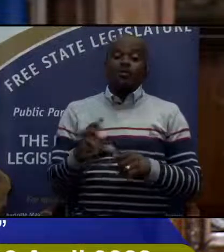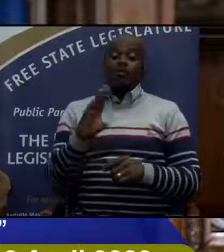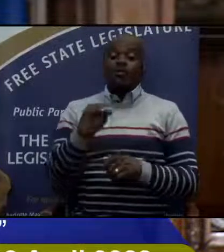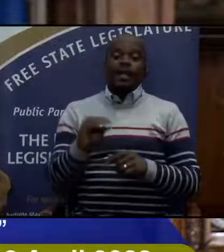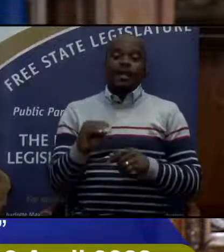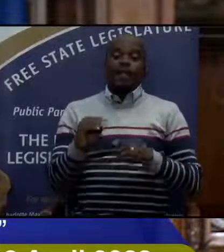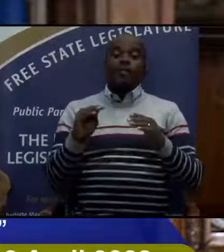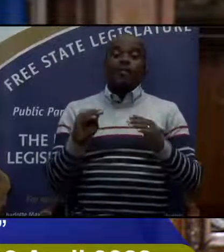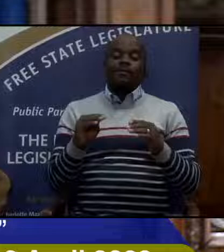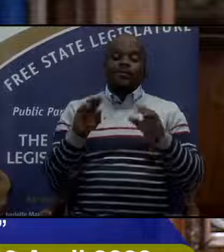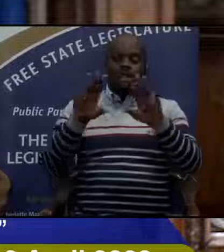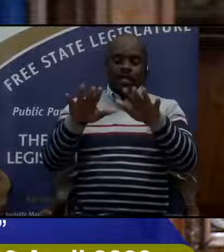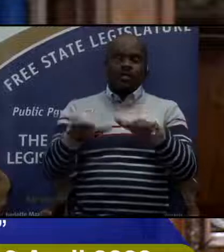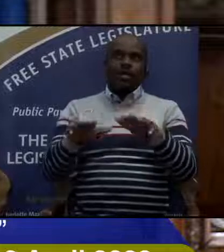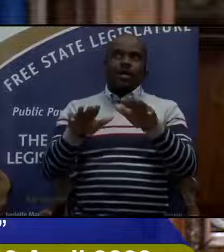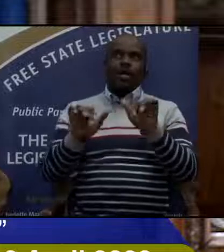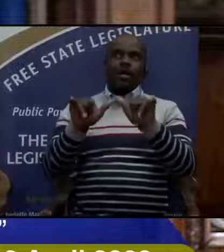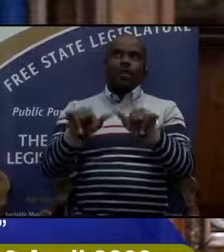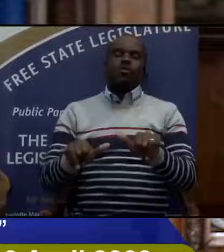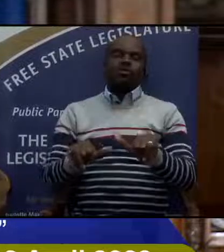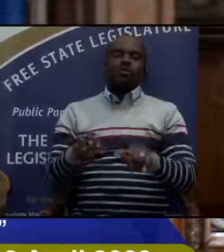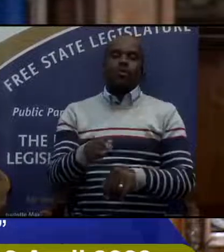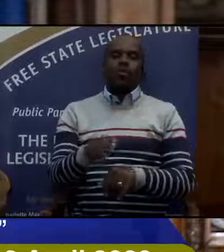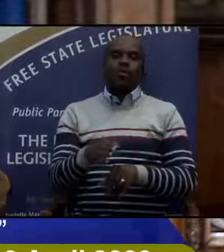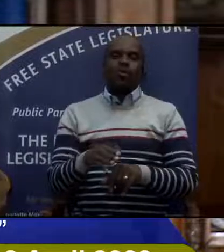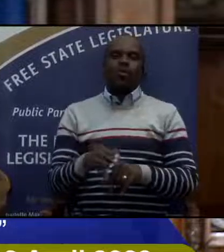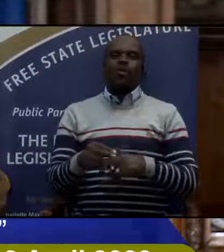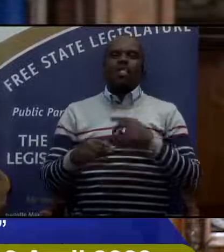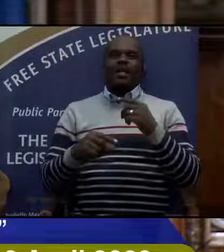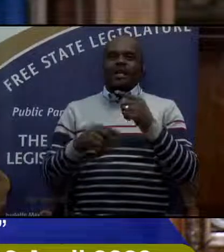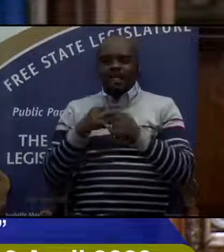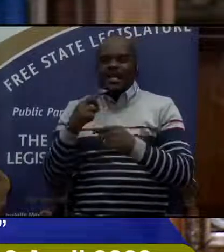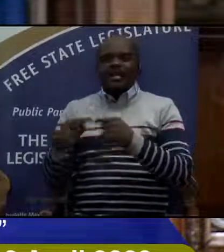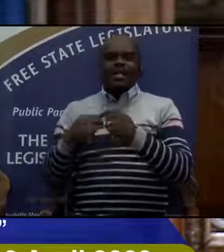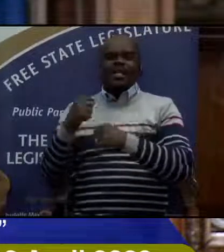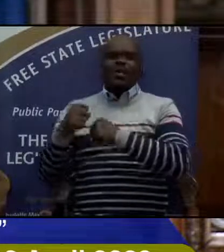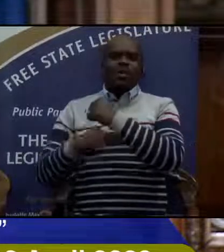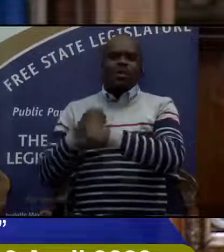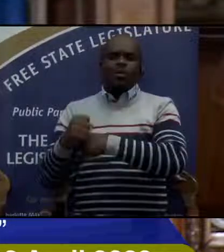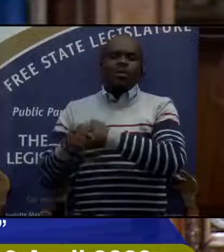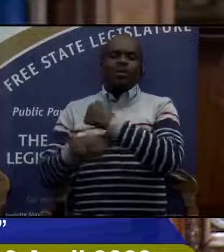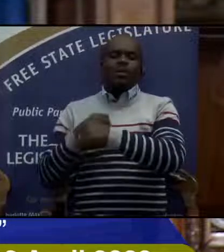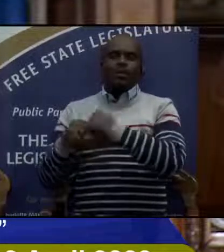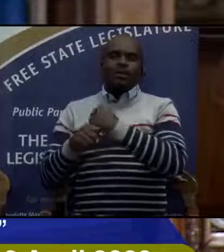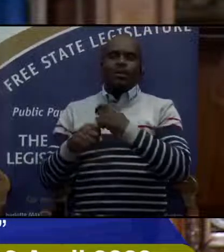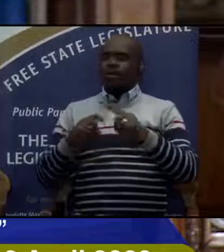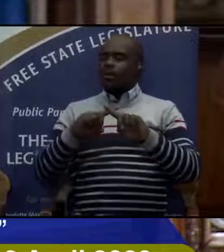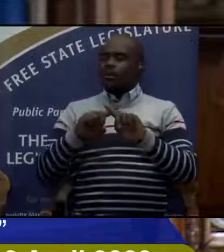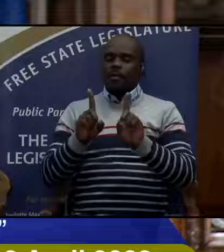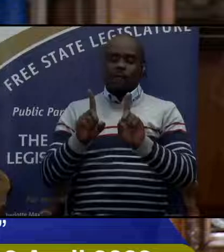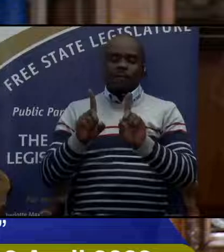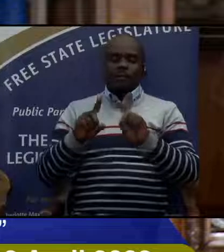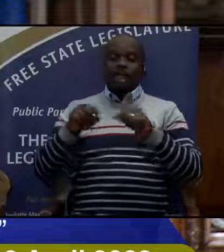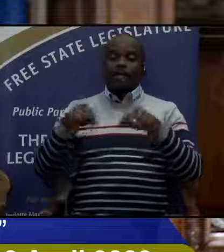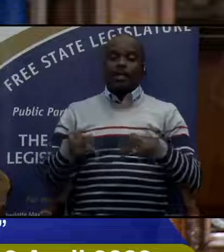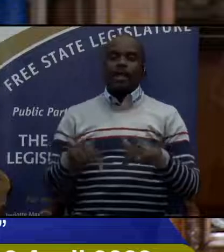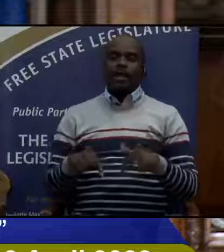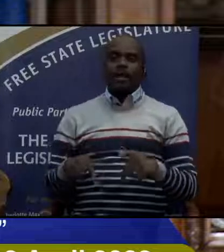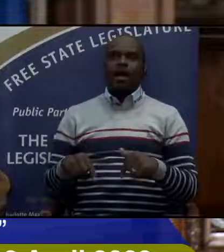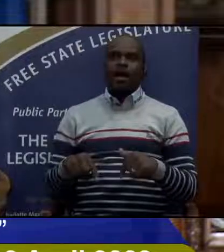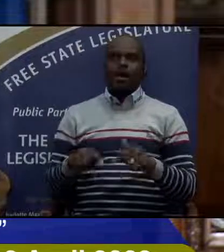batho ba leloko la mate ba ntse ba phela mo. But hona jwale, they are chasing them